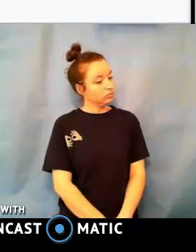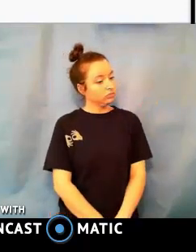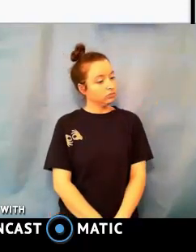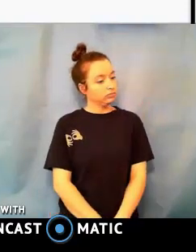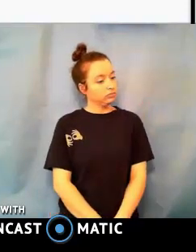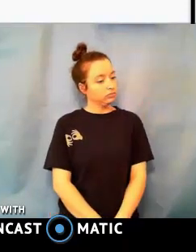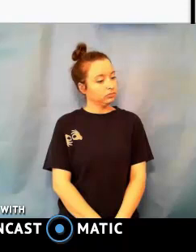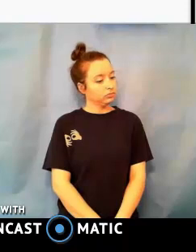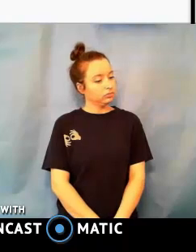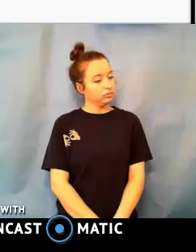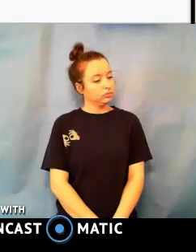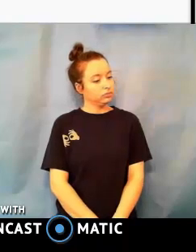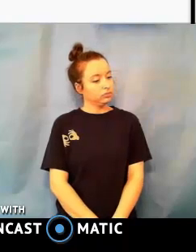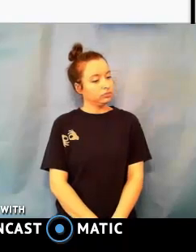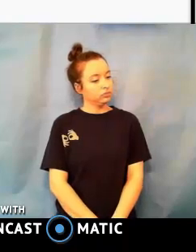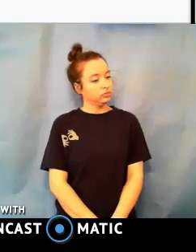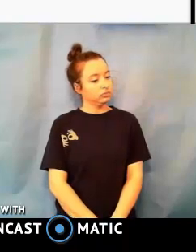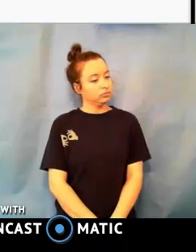Oops.